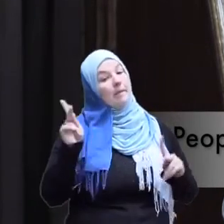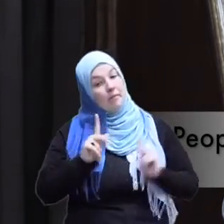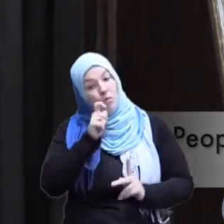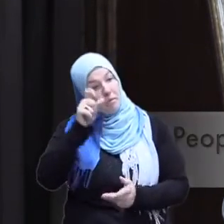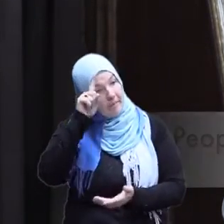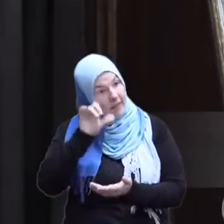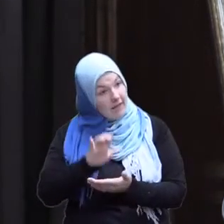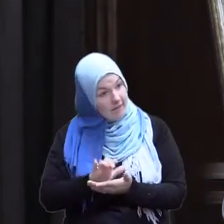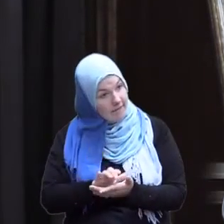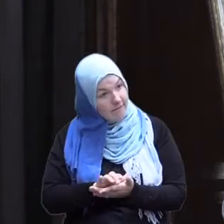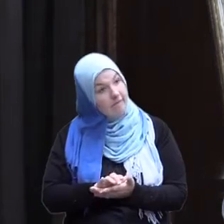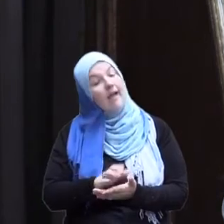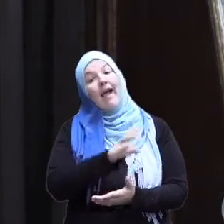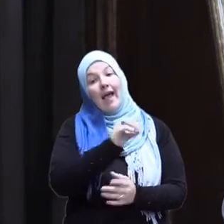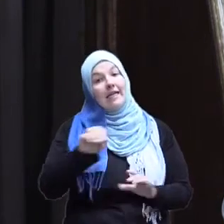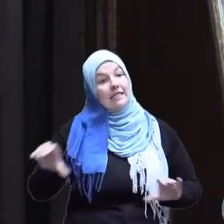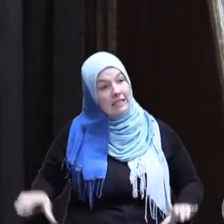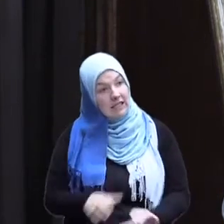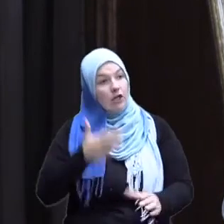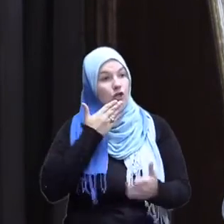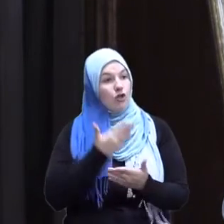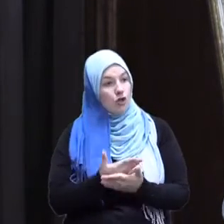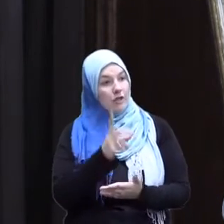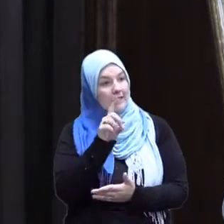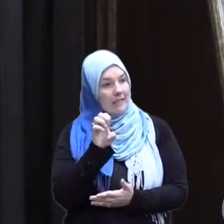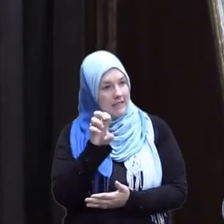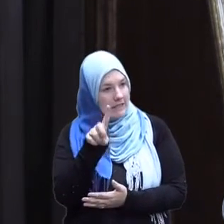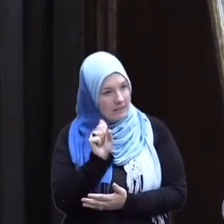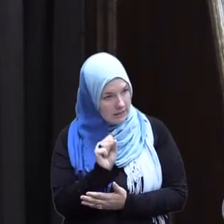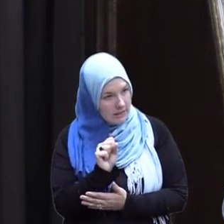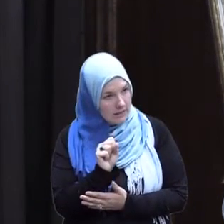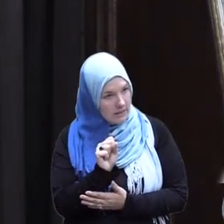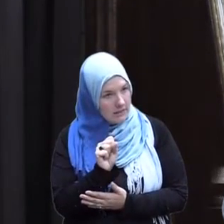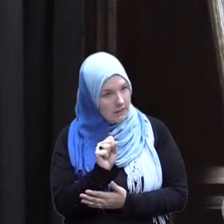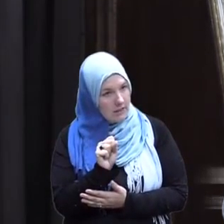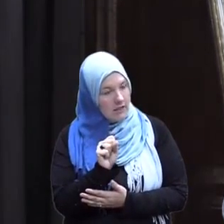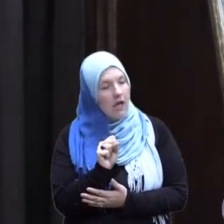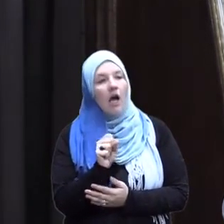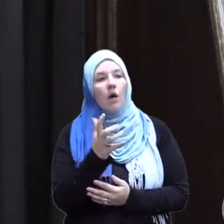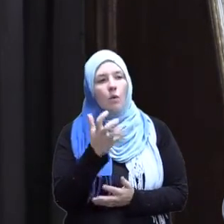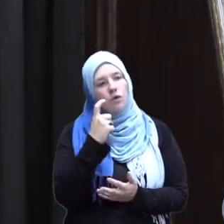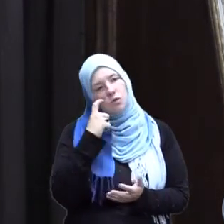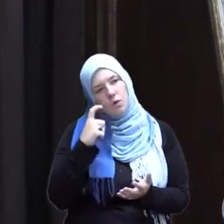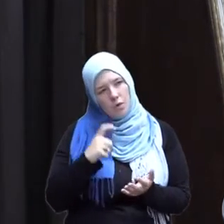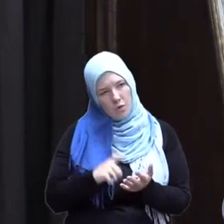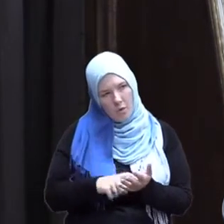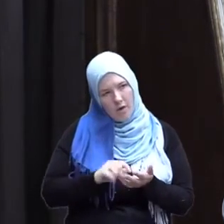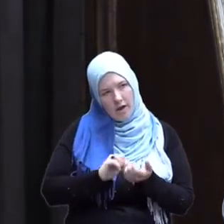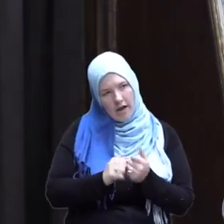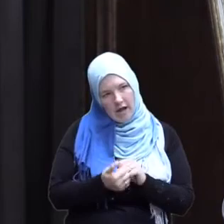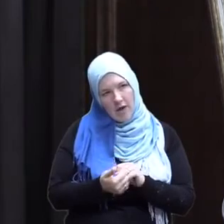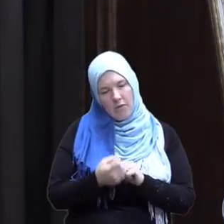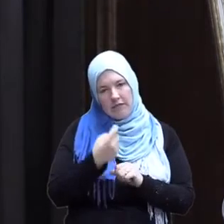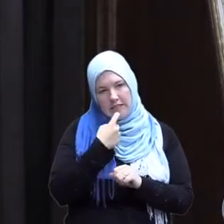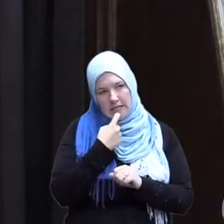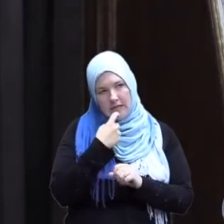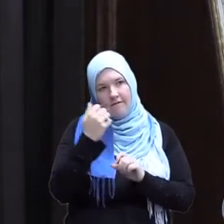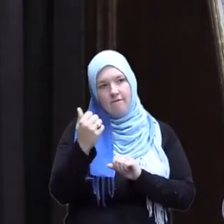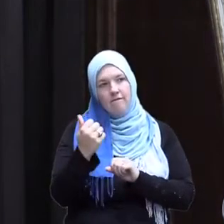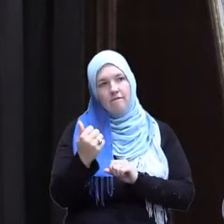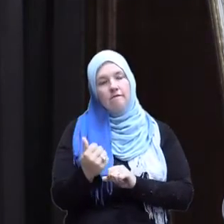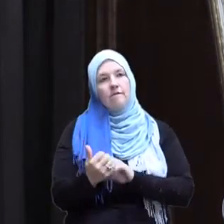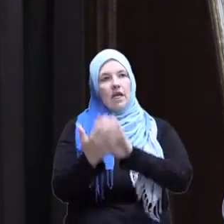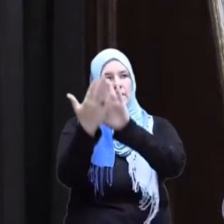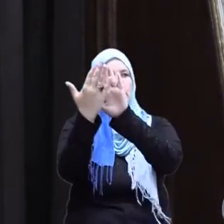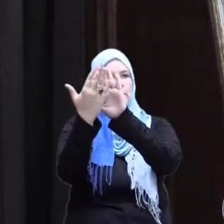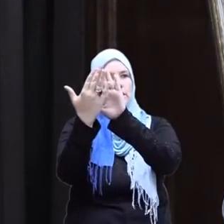believed and did righteous deed, I want you to note the combination. Faith